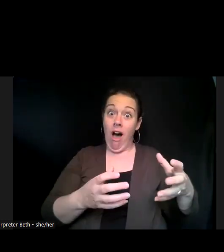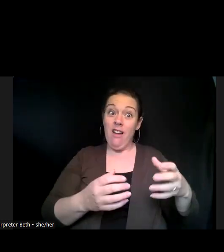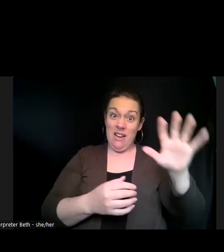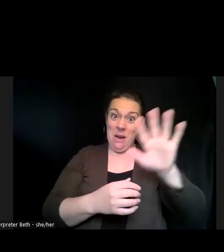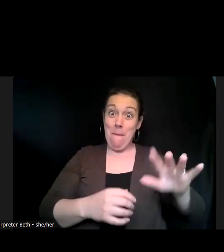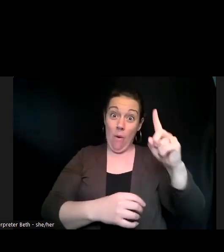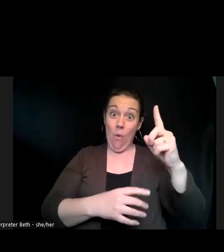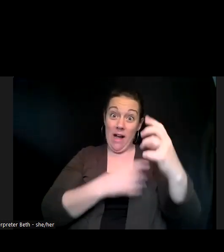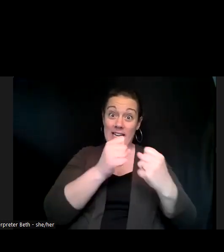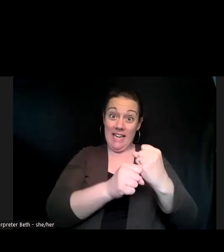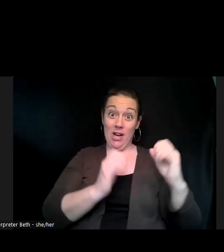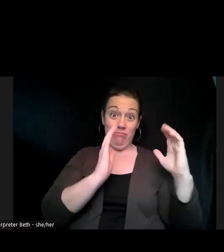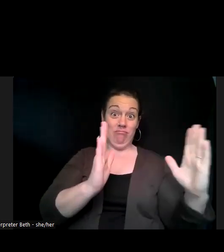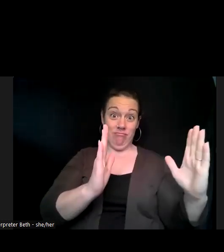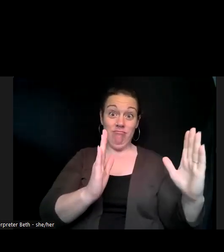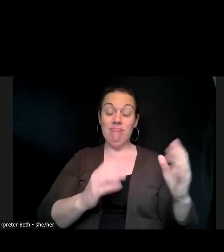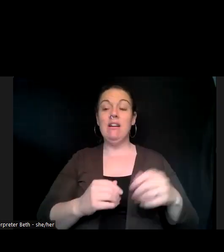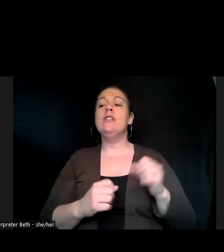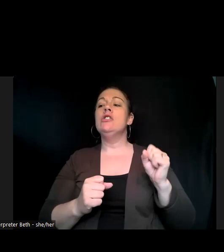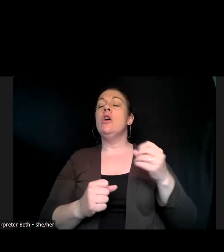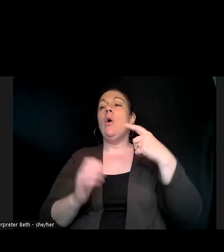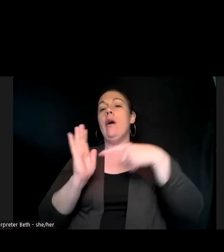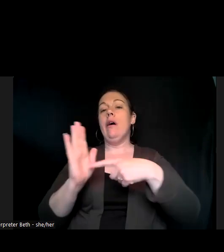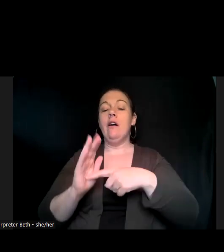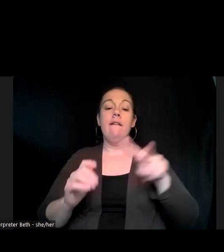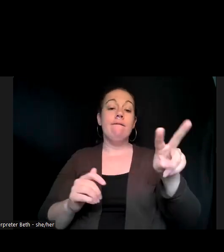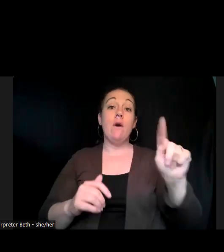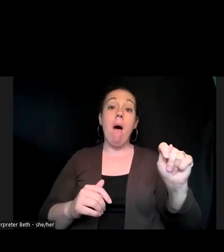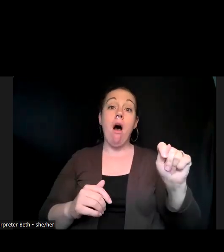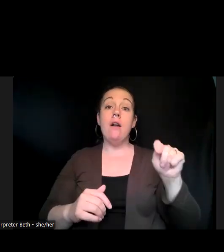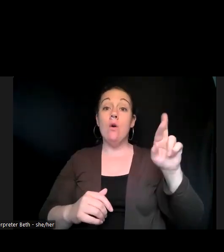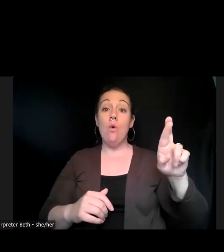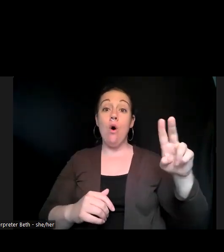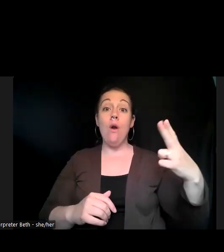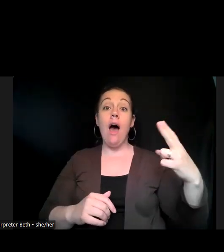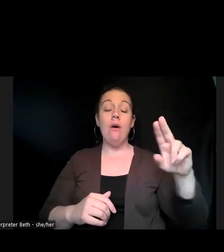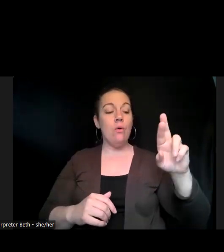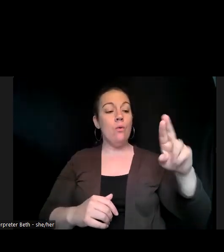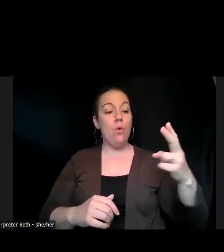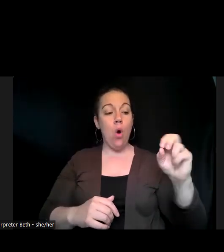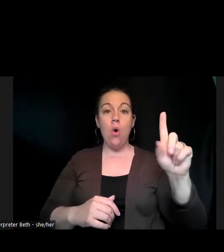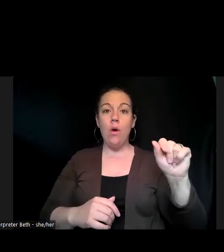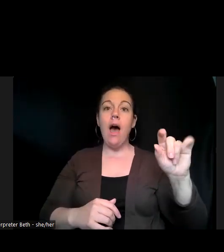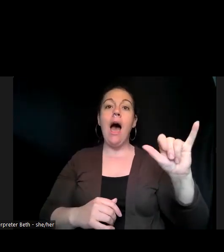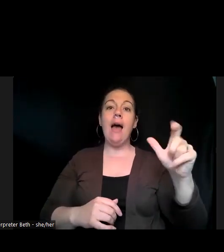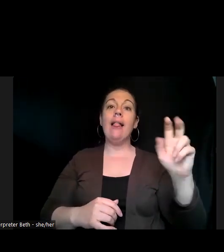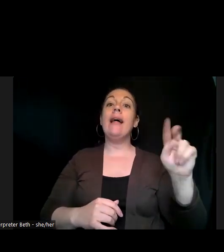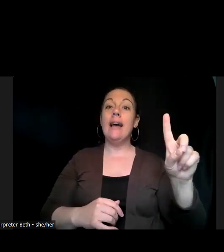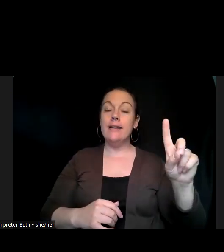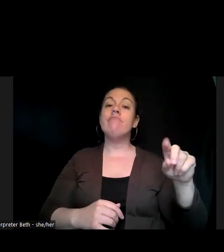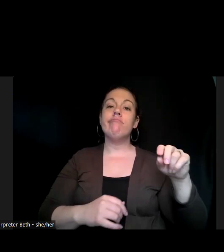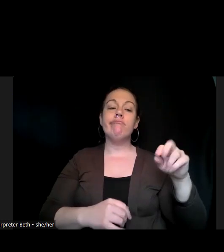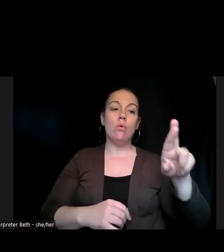year. For instance, we know in Vermont and Rhode Island, two states that are represented here today, in Vermont, just